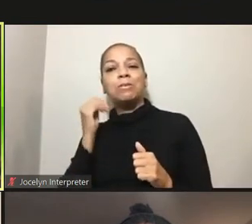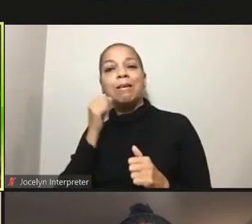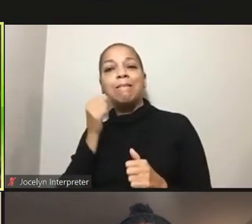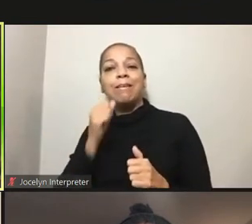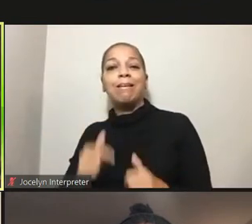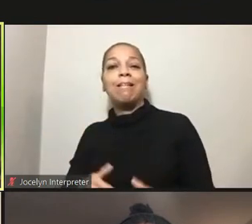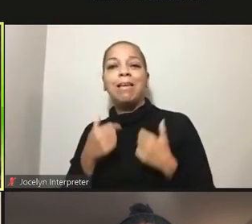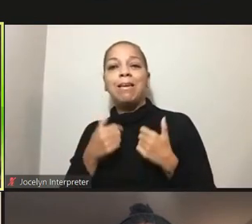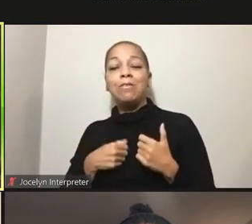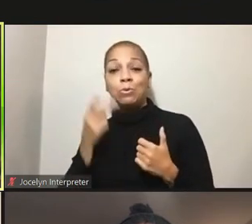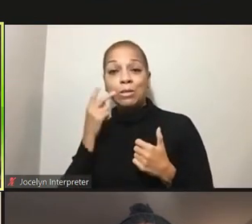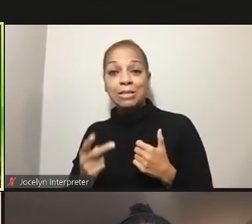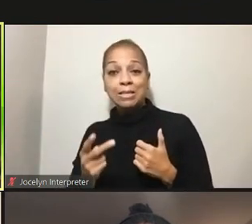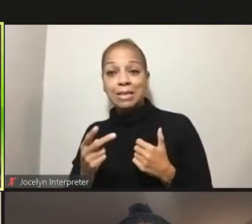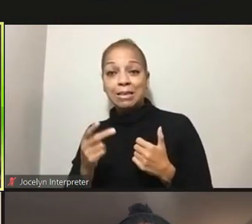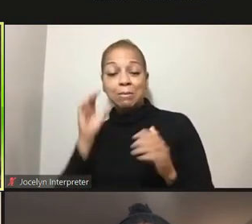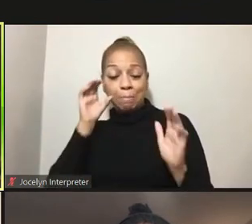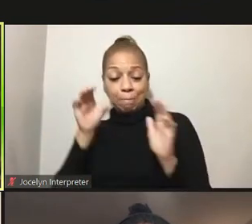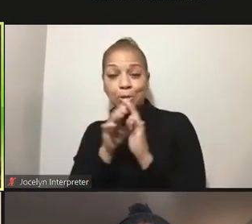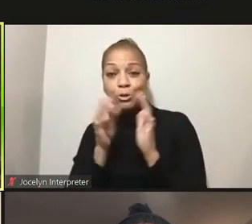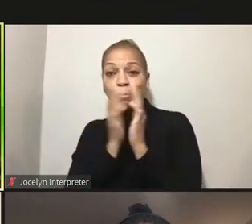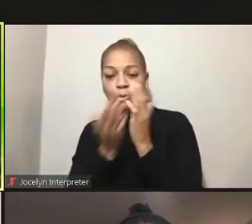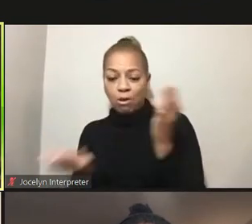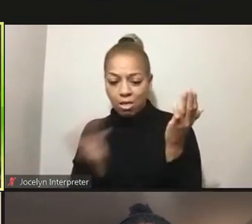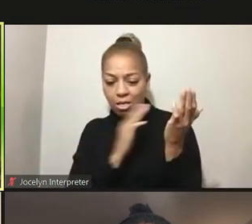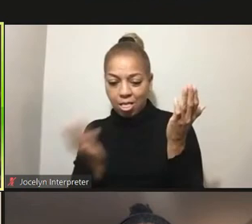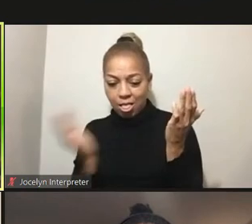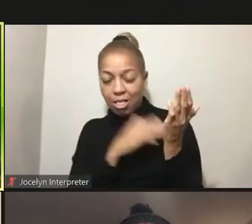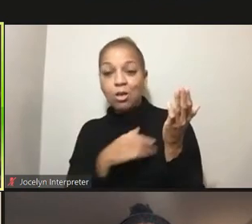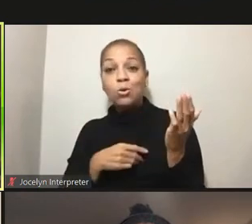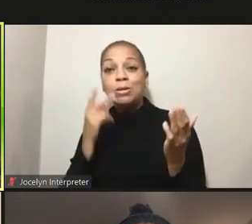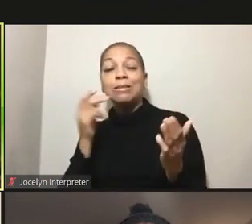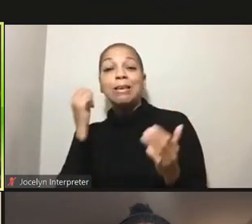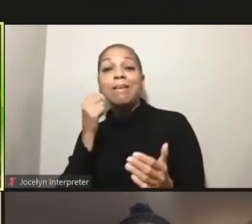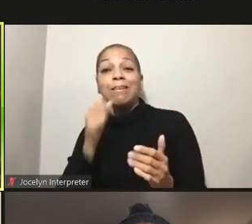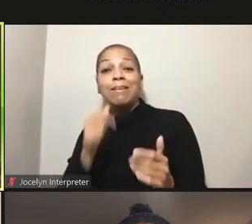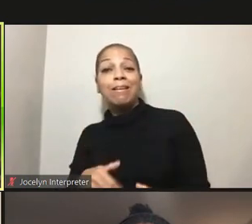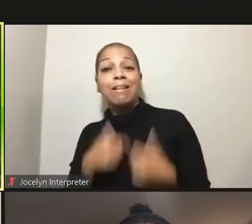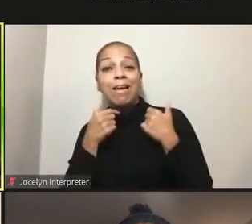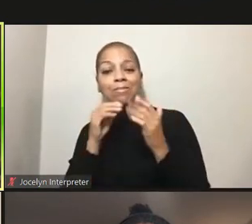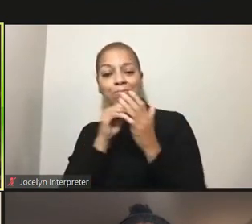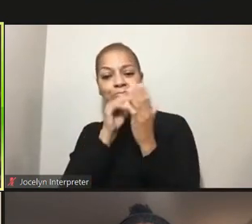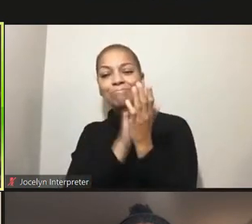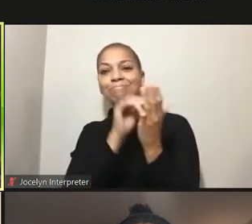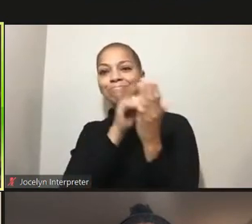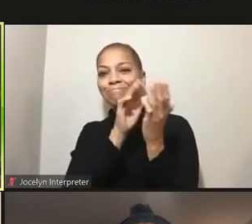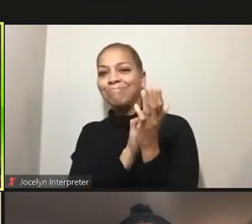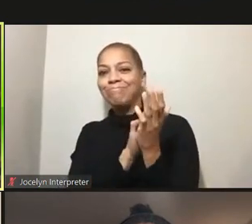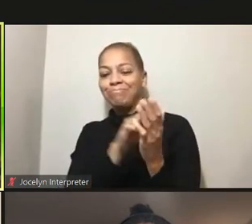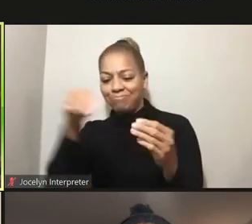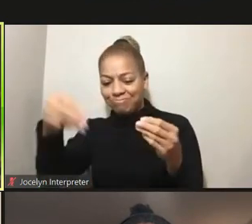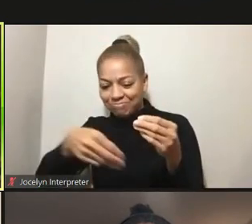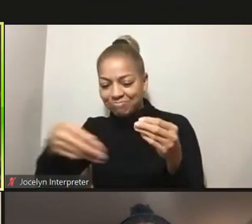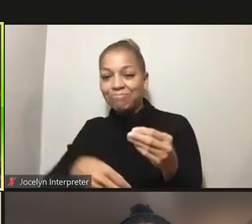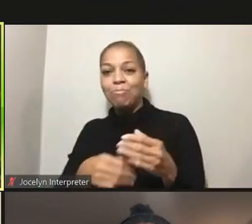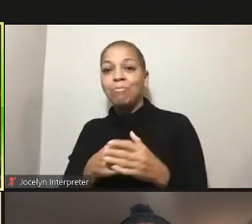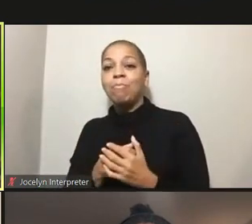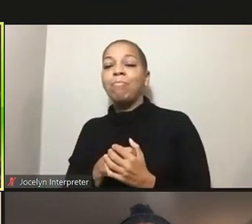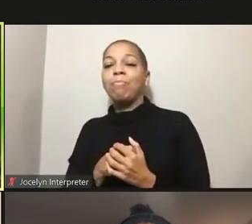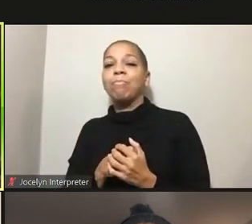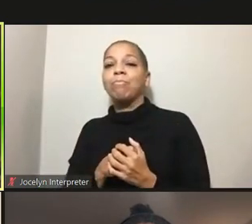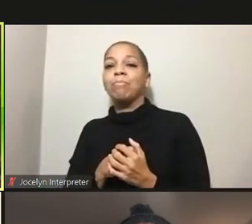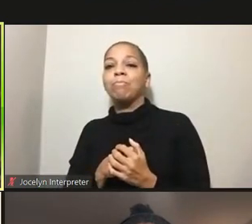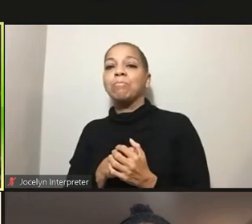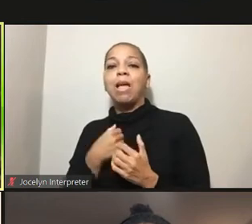families, what you see is everyday life chronicled in a way, right? I also don't look to the culture to affirm